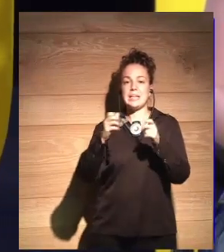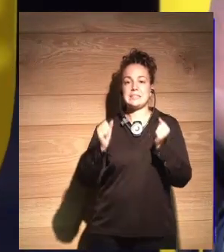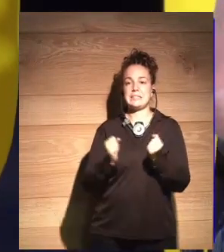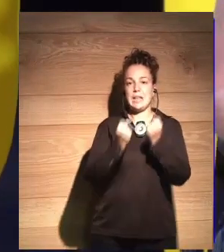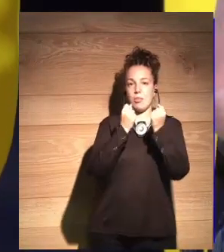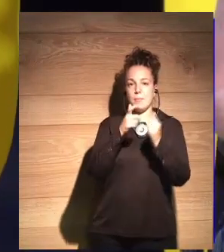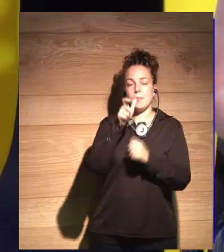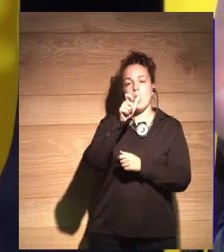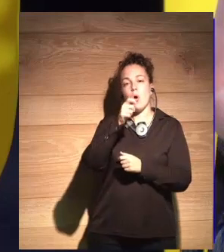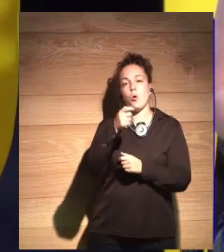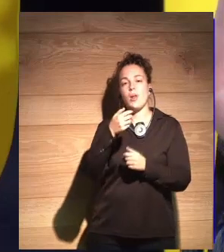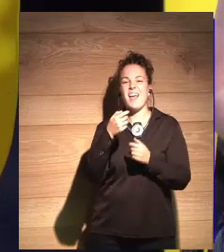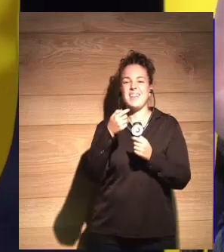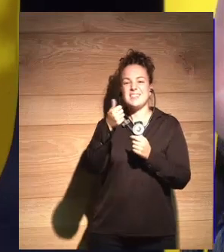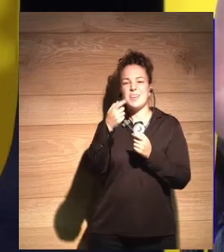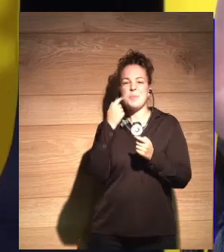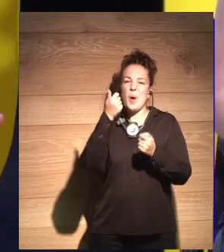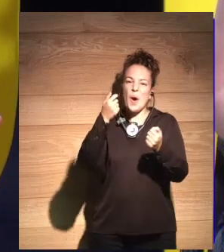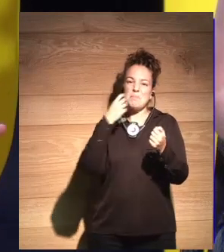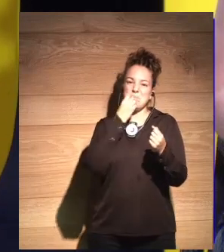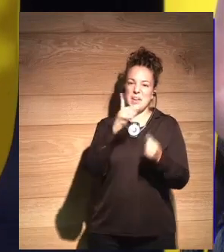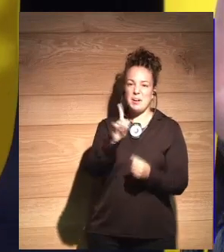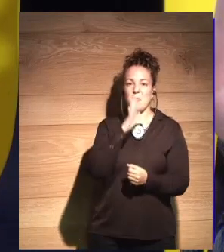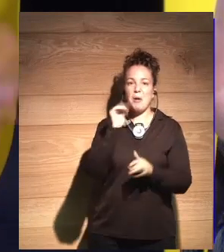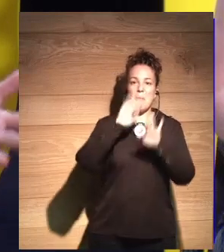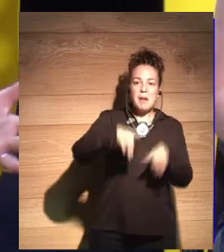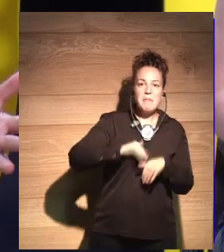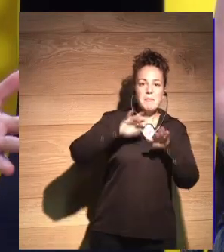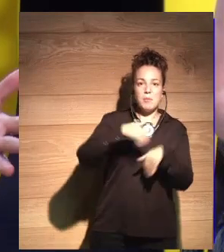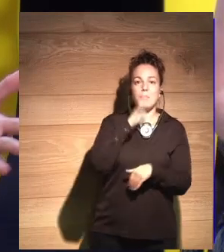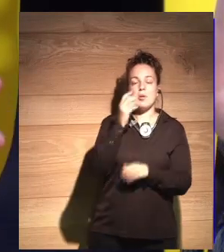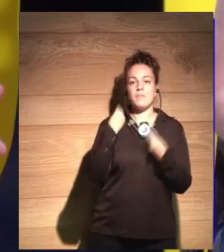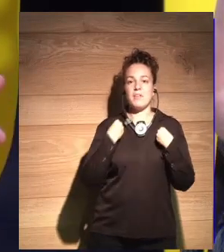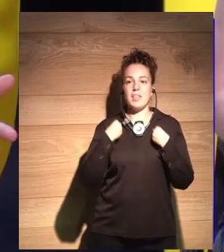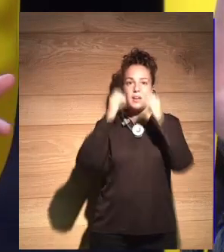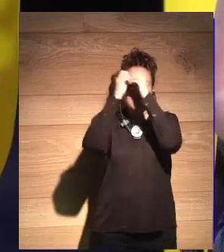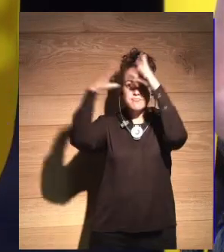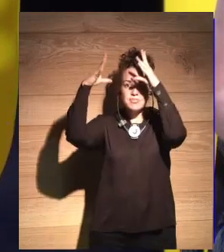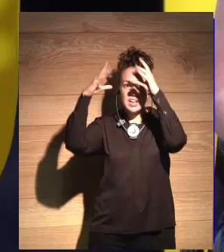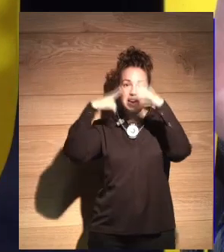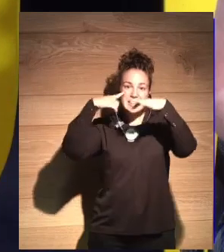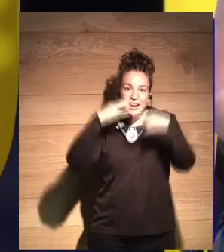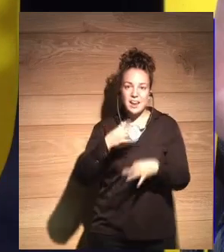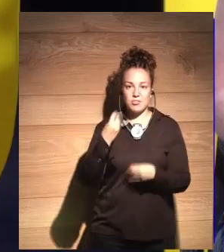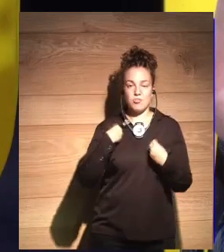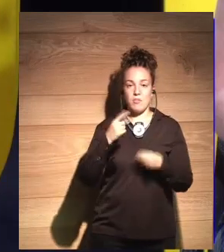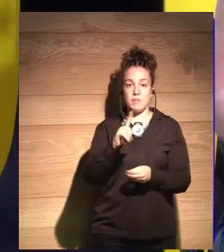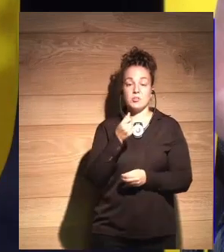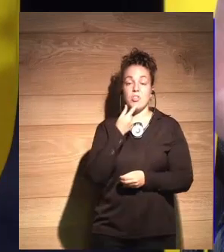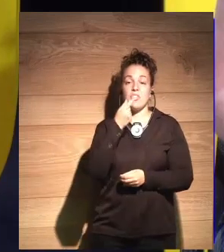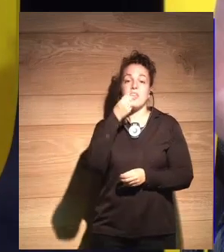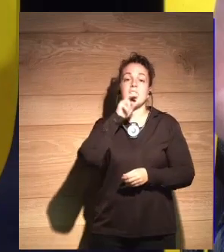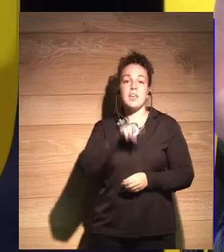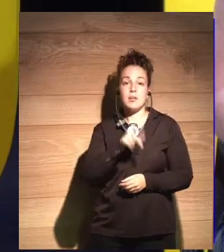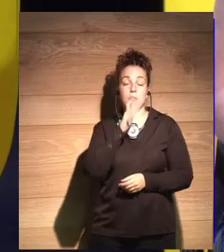come back to me. You know, like, it's like you're not living. And who's to say? Some people, what's the fantasy? Maybe they